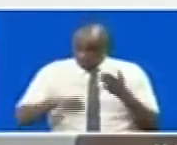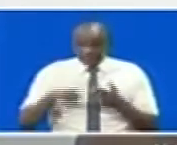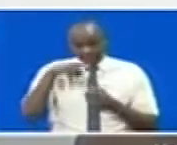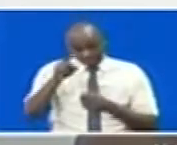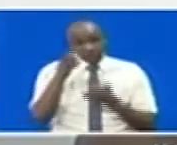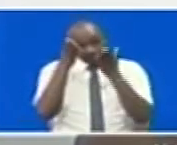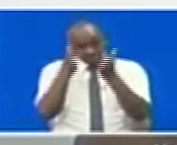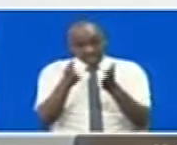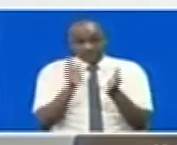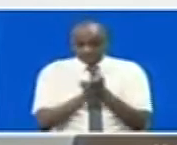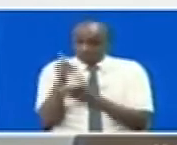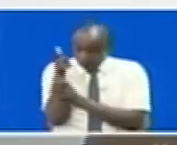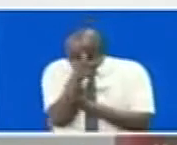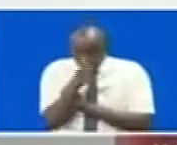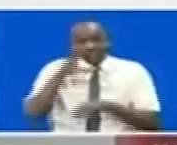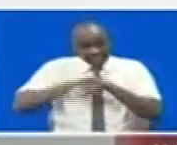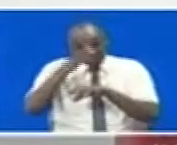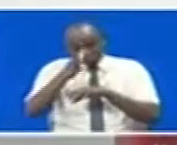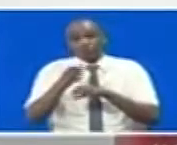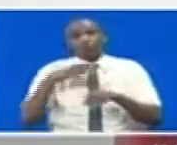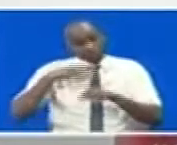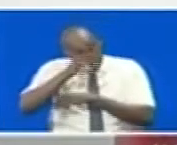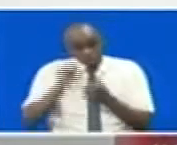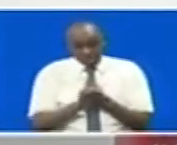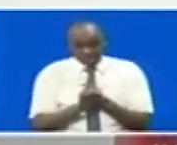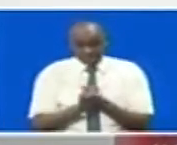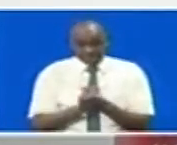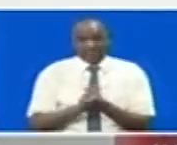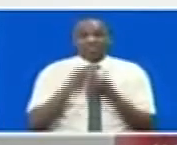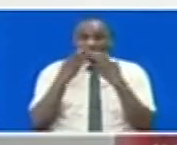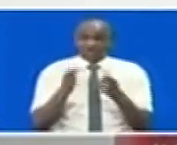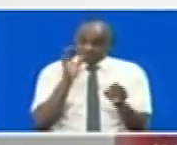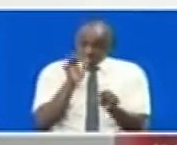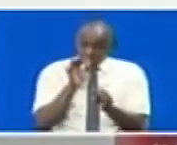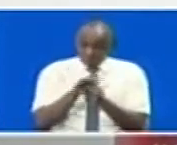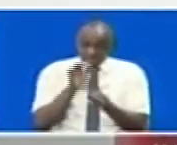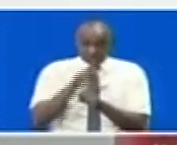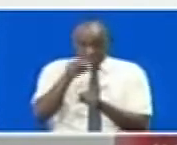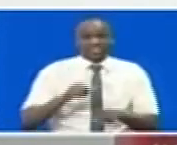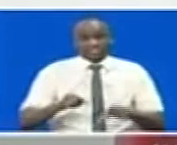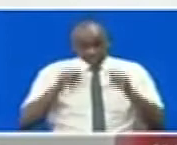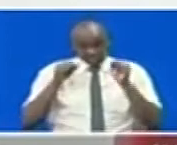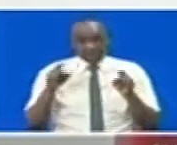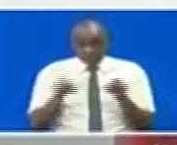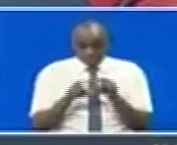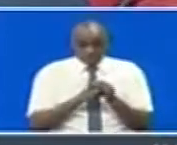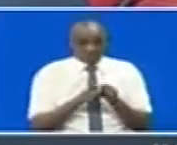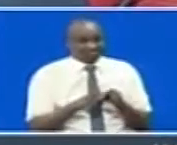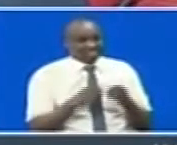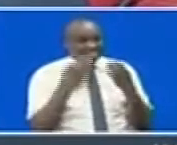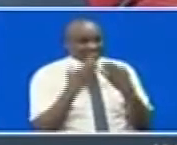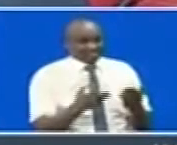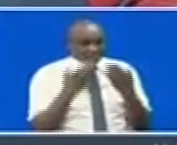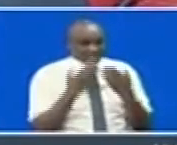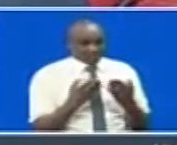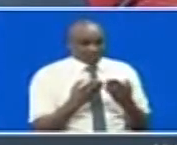out there and they will be looking for you and for all of us indeed. Thanks for that, Bwana Chairman. Also, thank you, Professor Michael